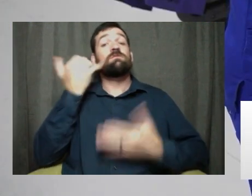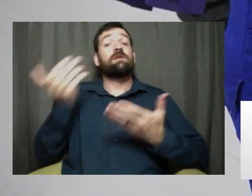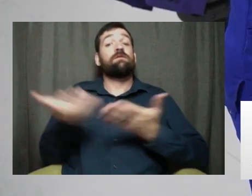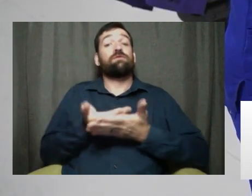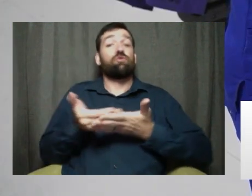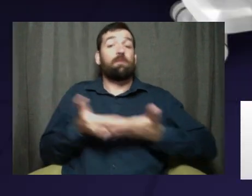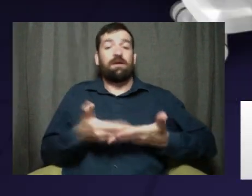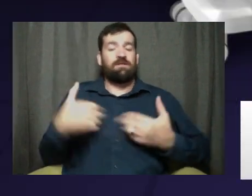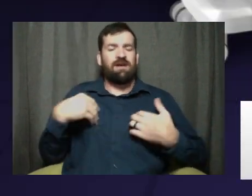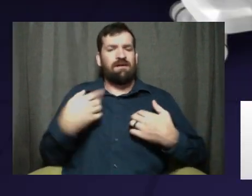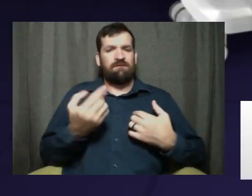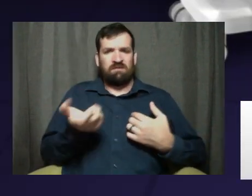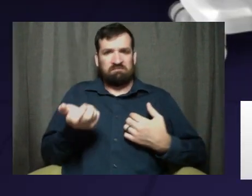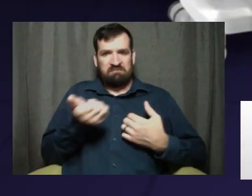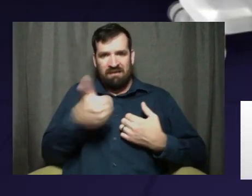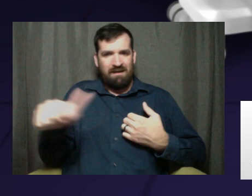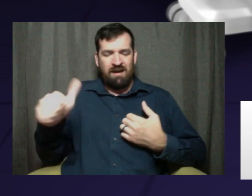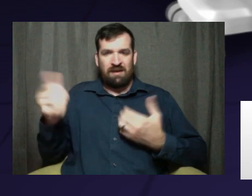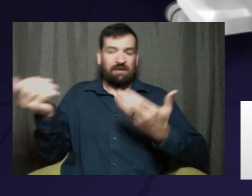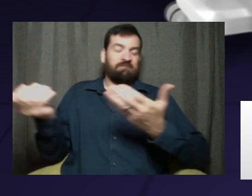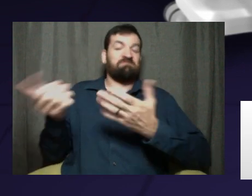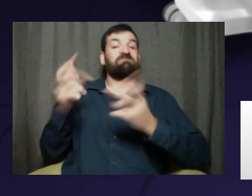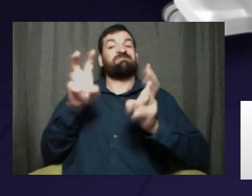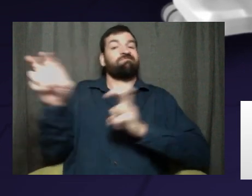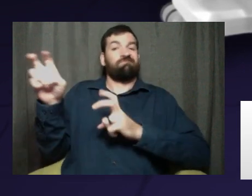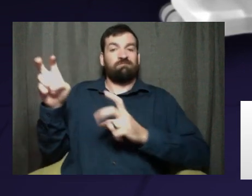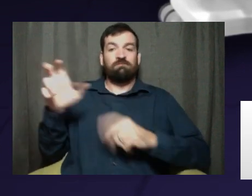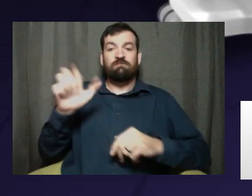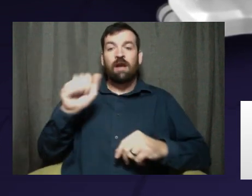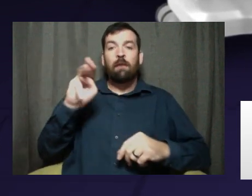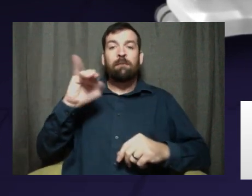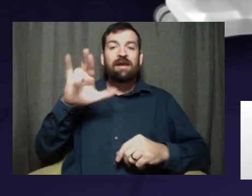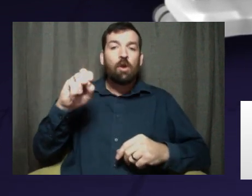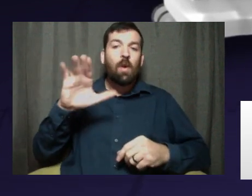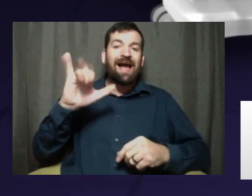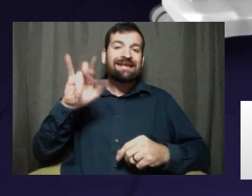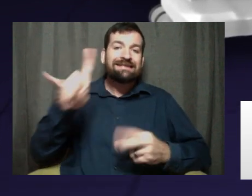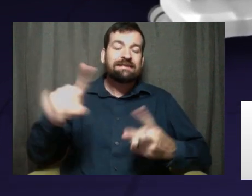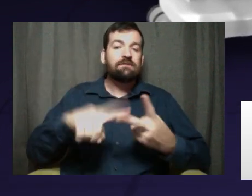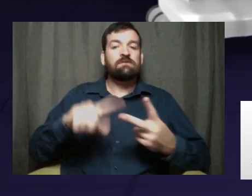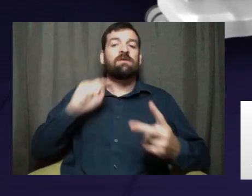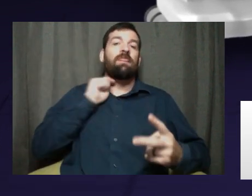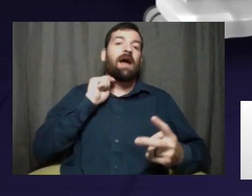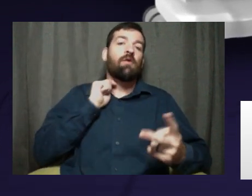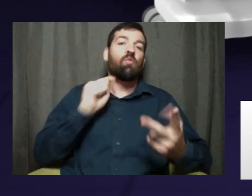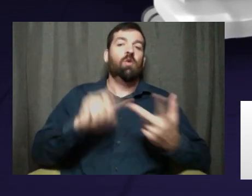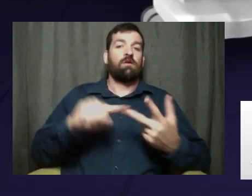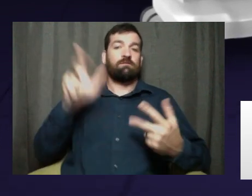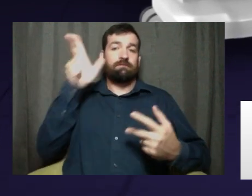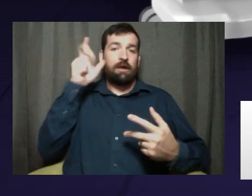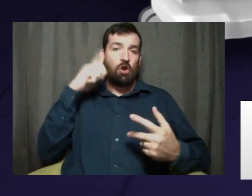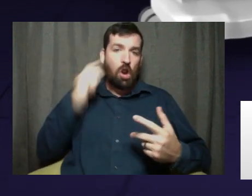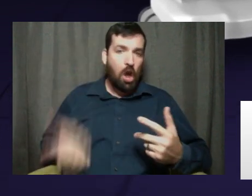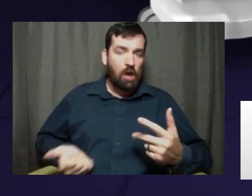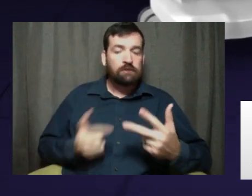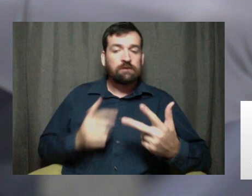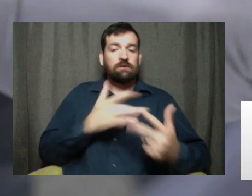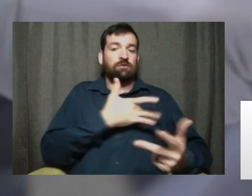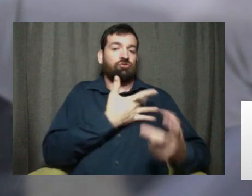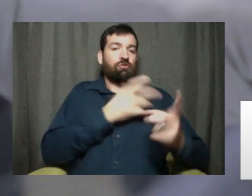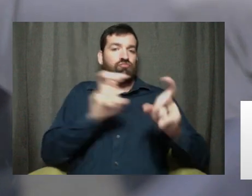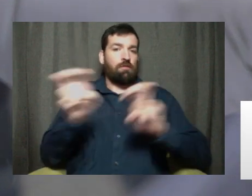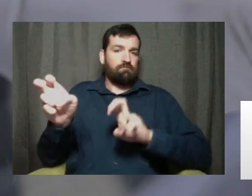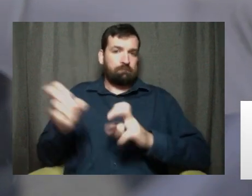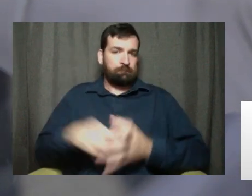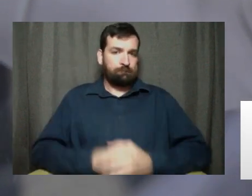many conditions, including any amino acid disorders, problems with their thyroid, hearing loss, and heart problems.